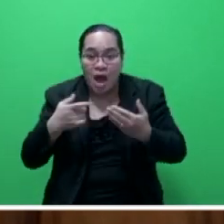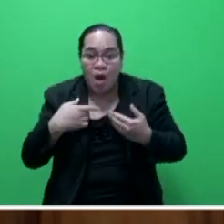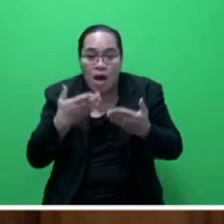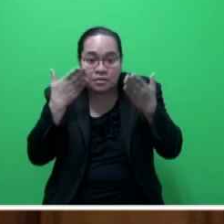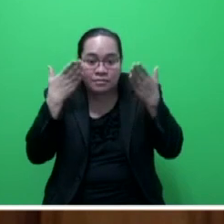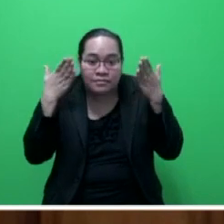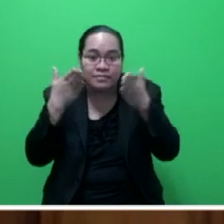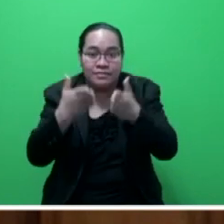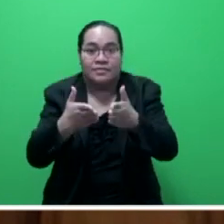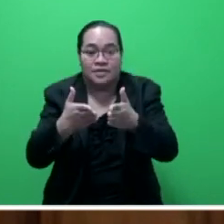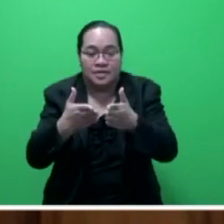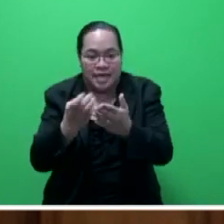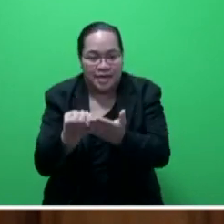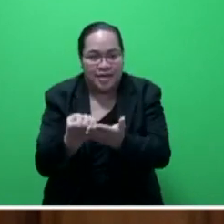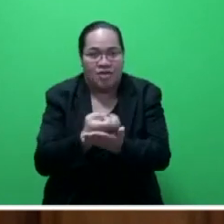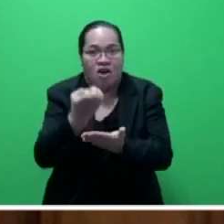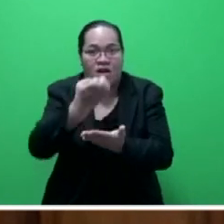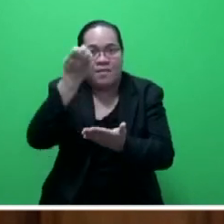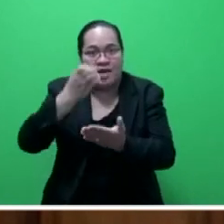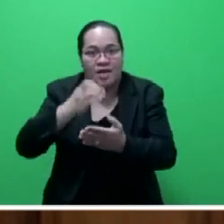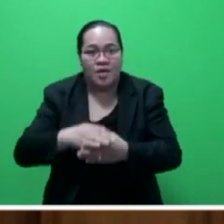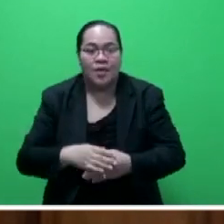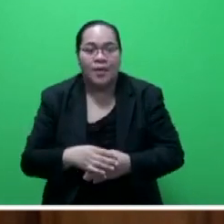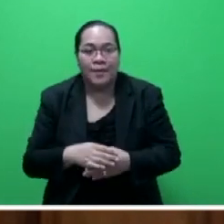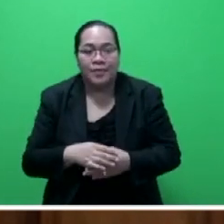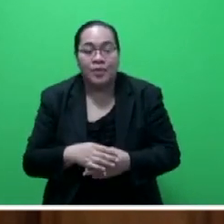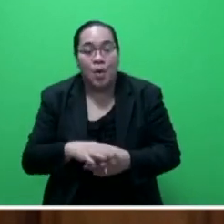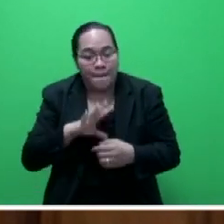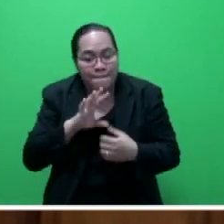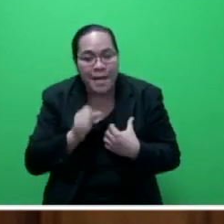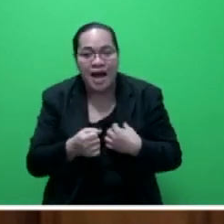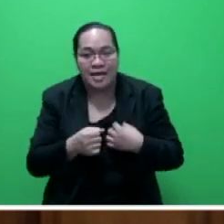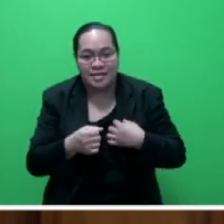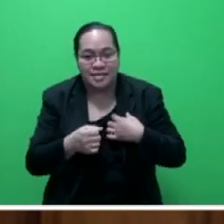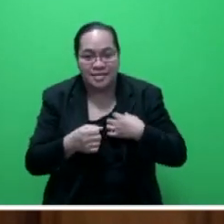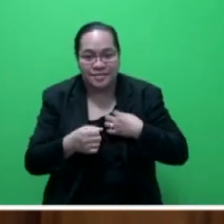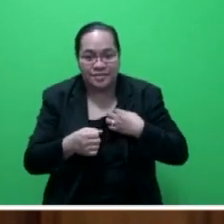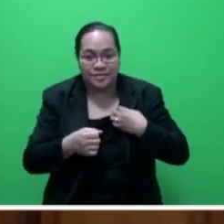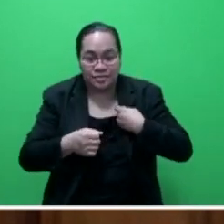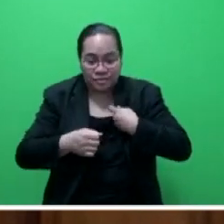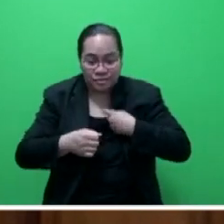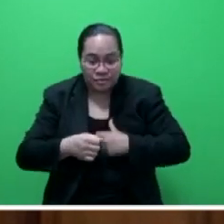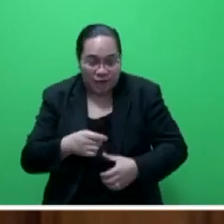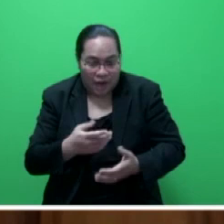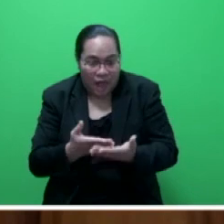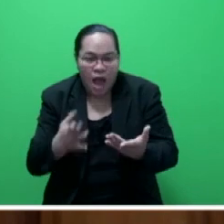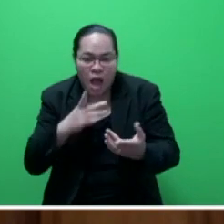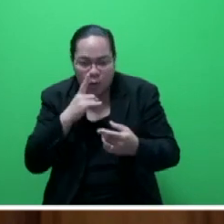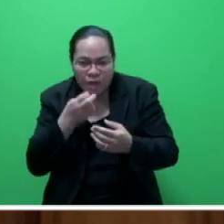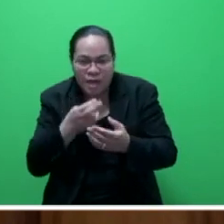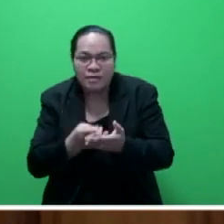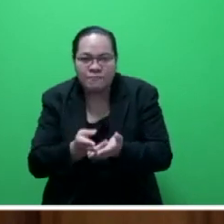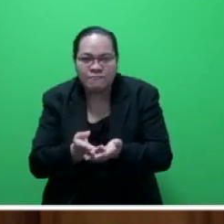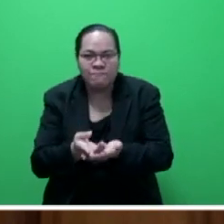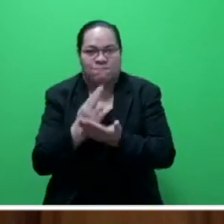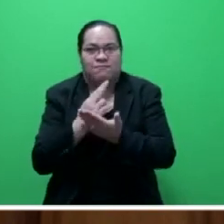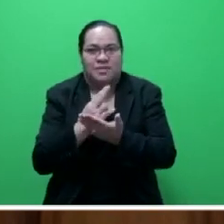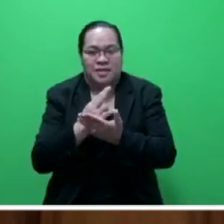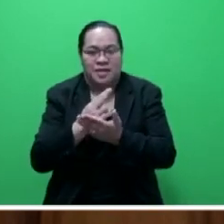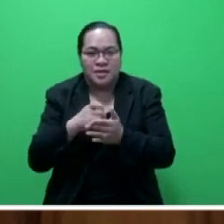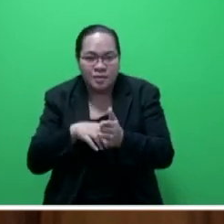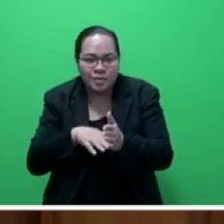on our economy. We must do all we can to reignite our businesses and trade, to create